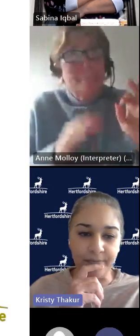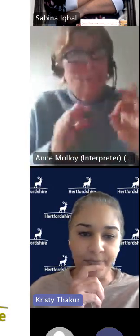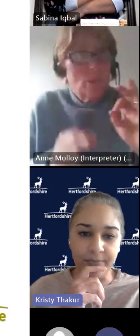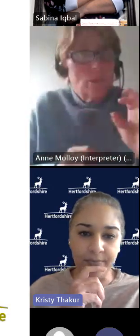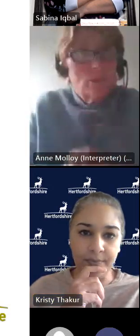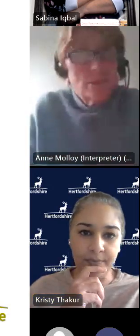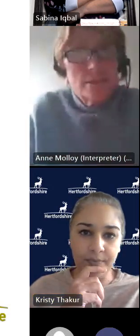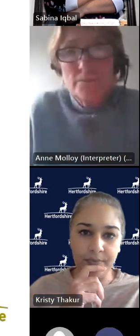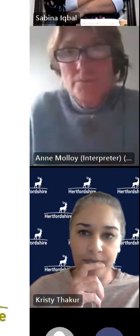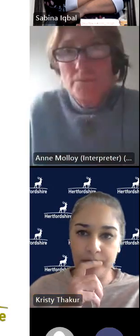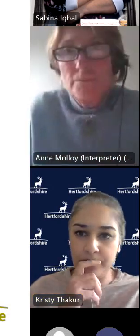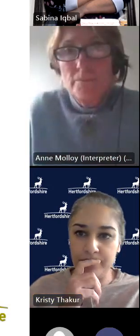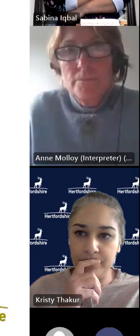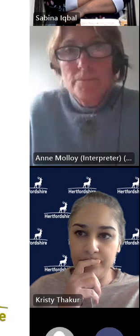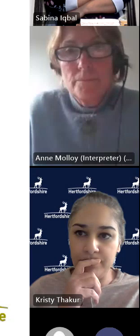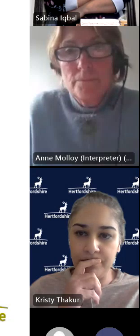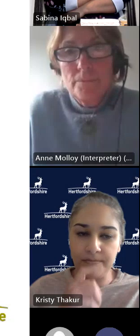ask?